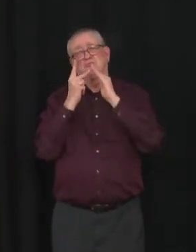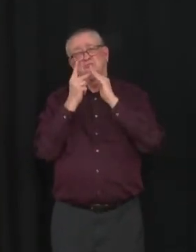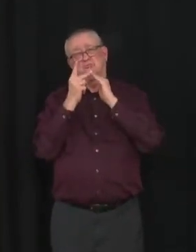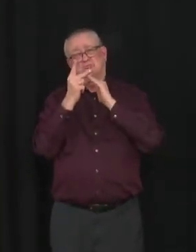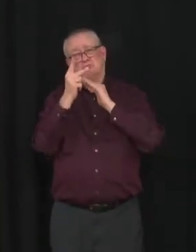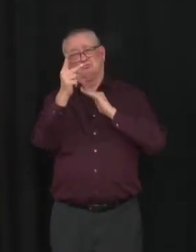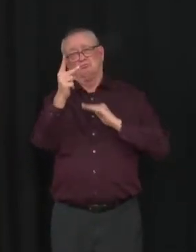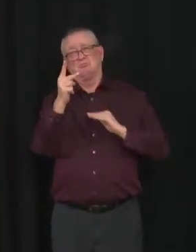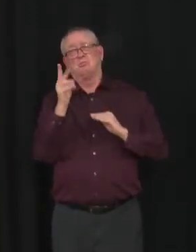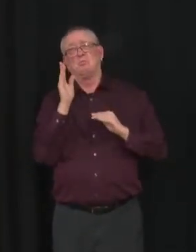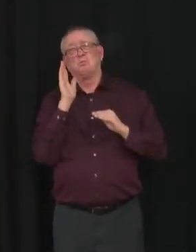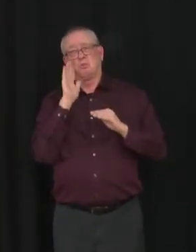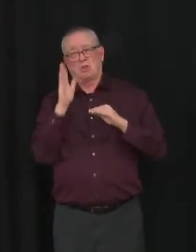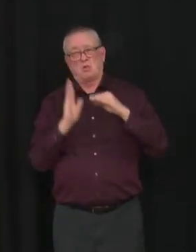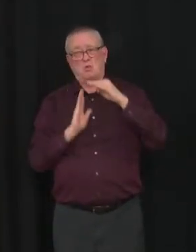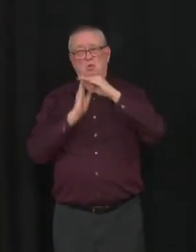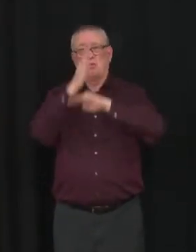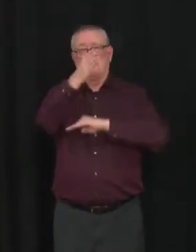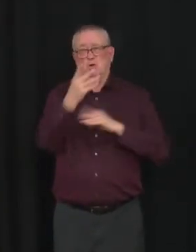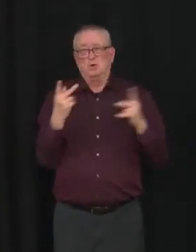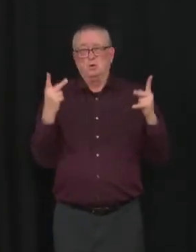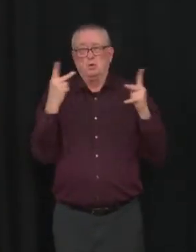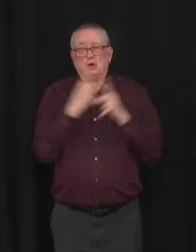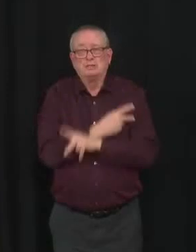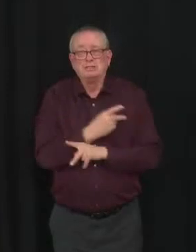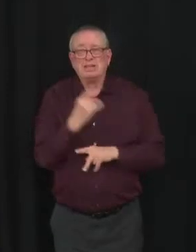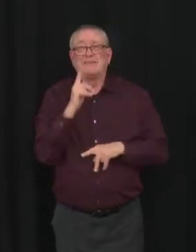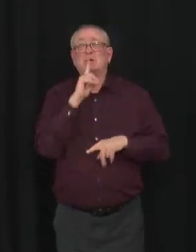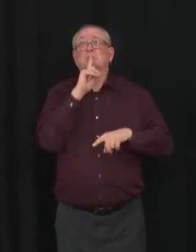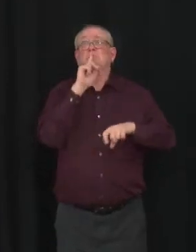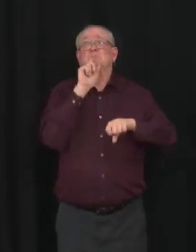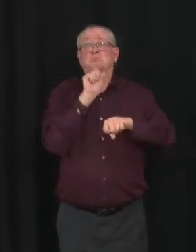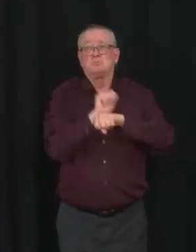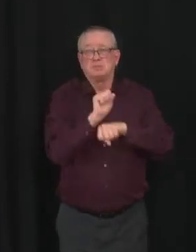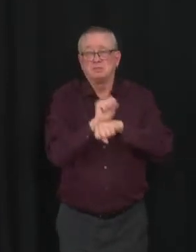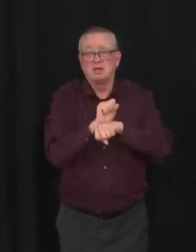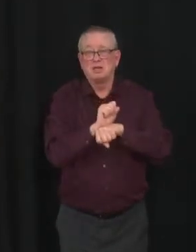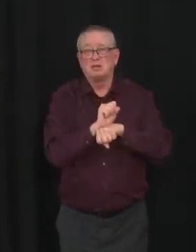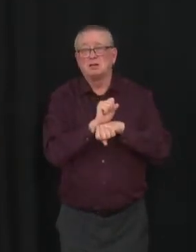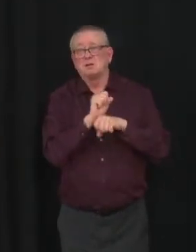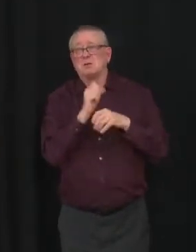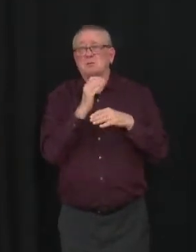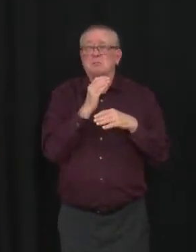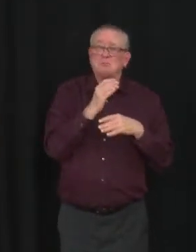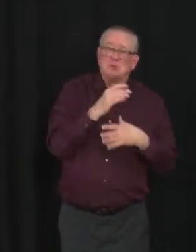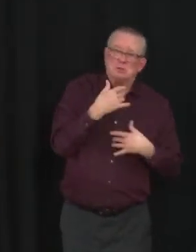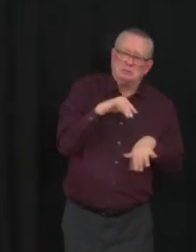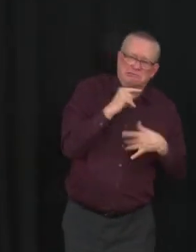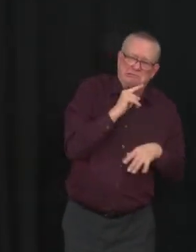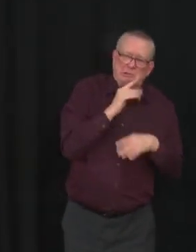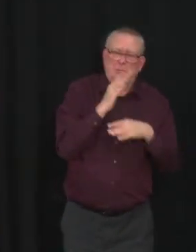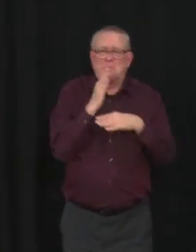fashion, is there any way, just given our trajectory, that we won't hit that triage protocol?